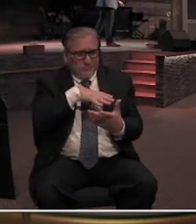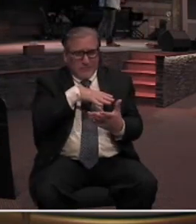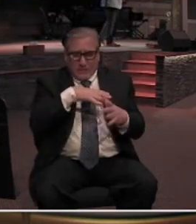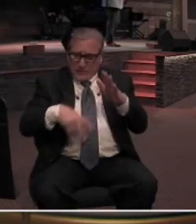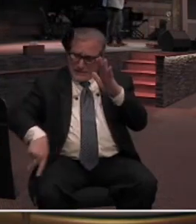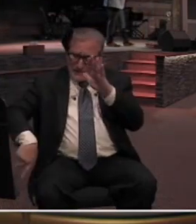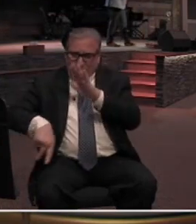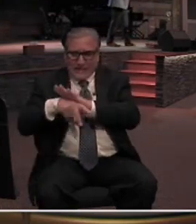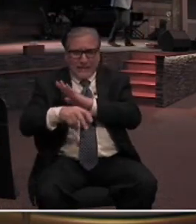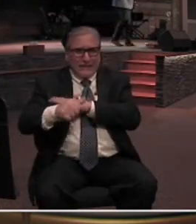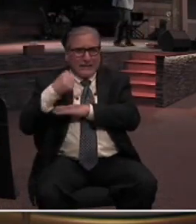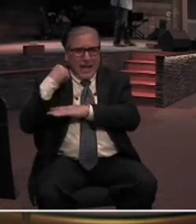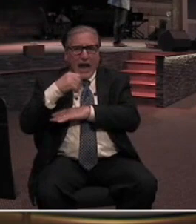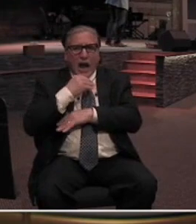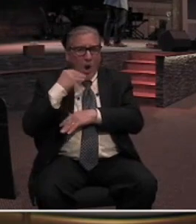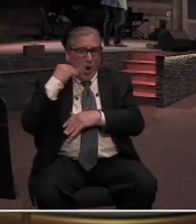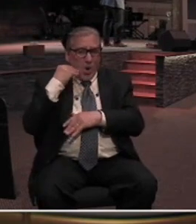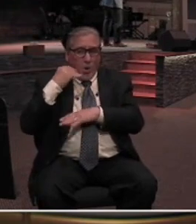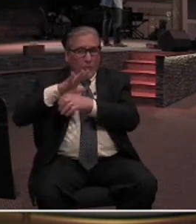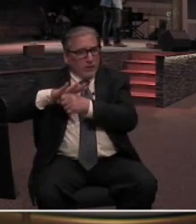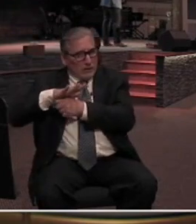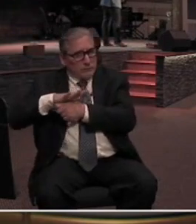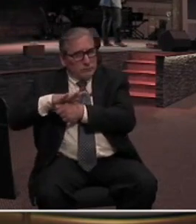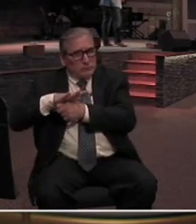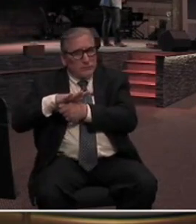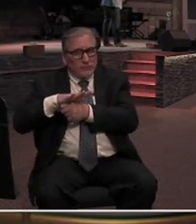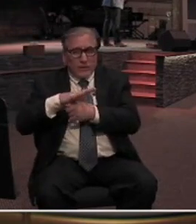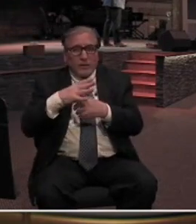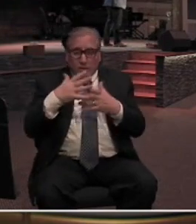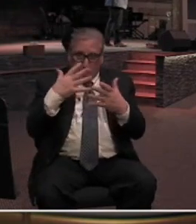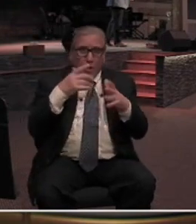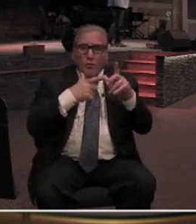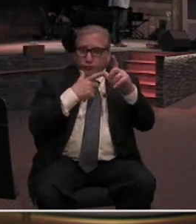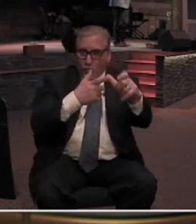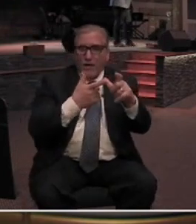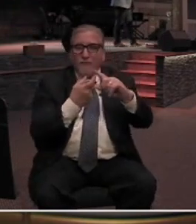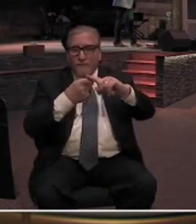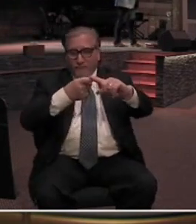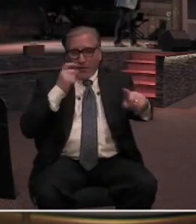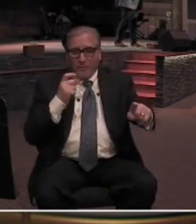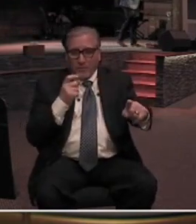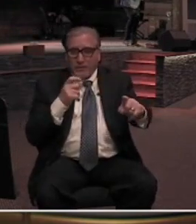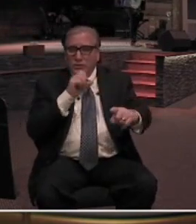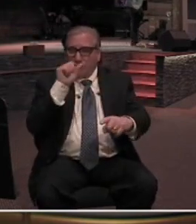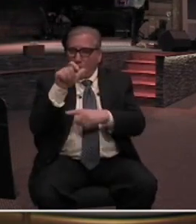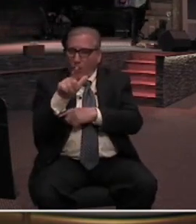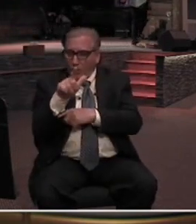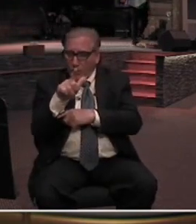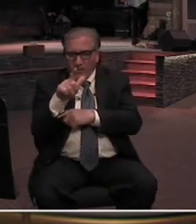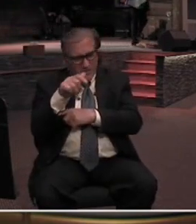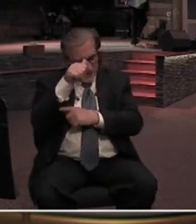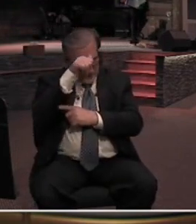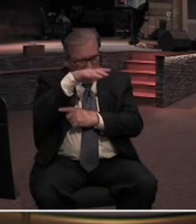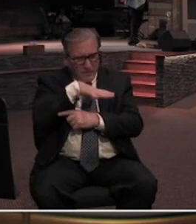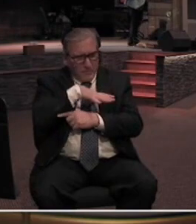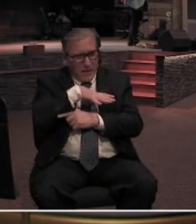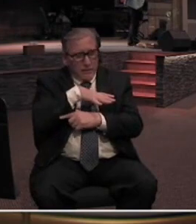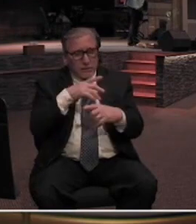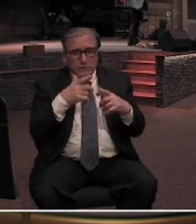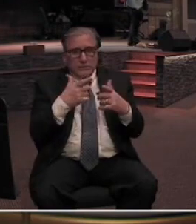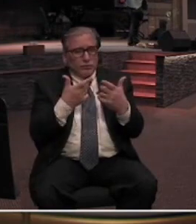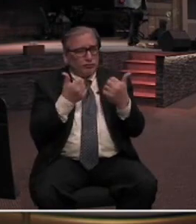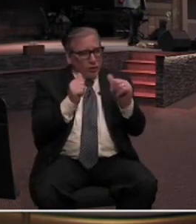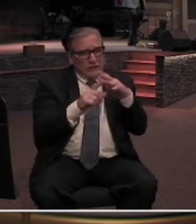homeland on the run from King Saul. These men running for their